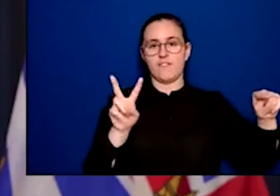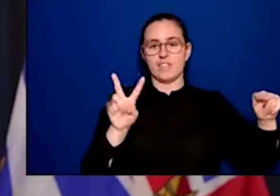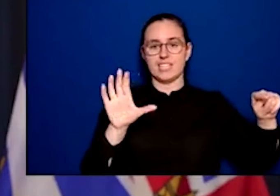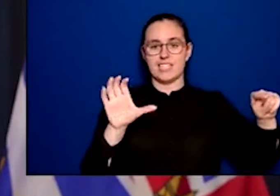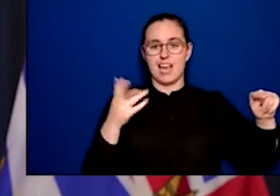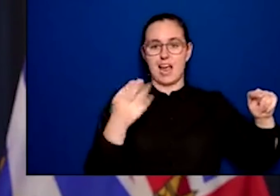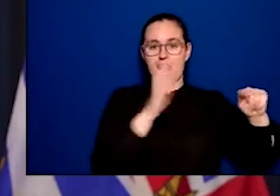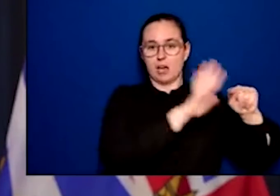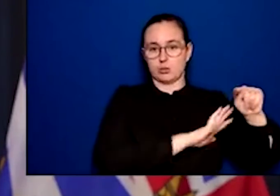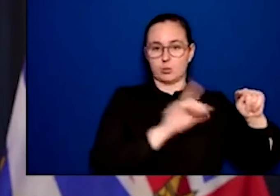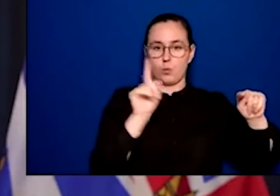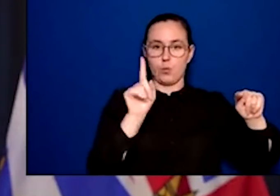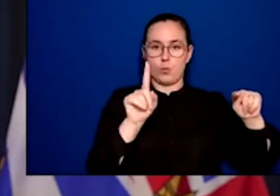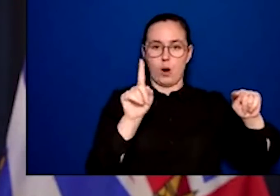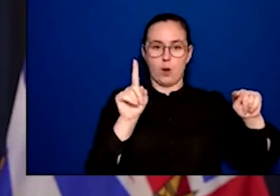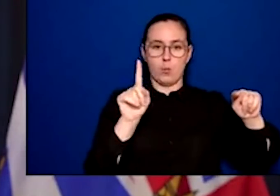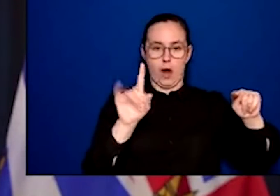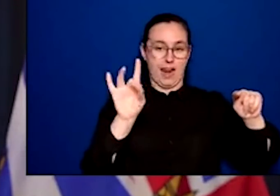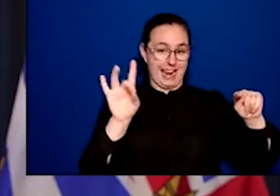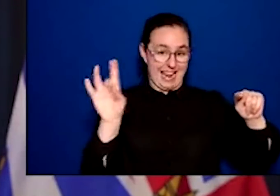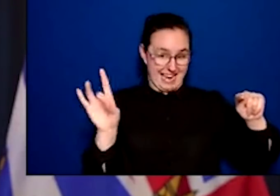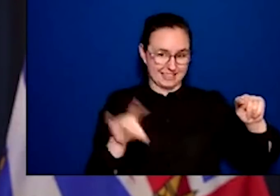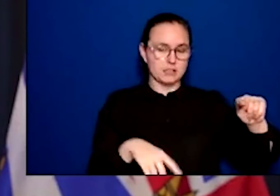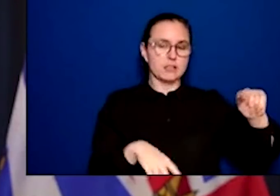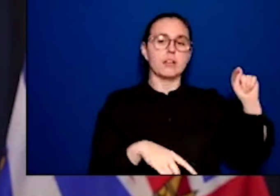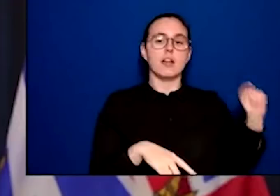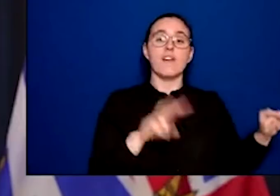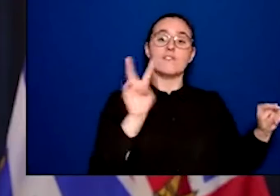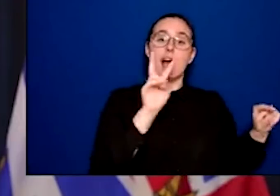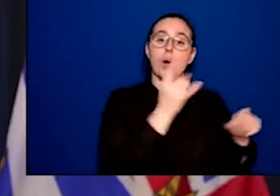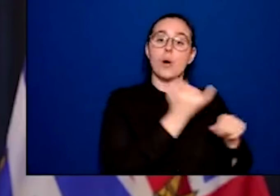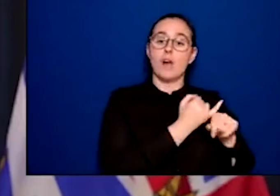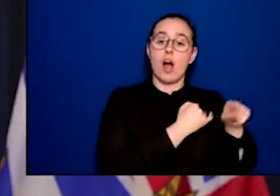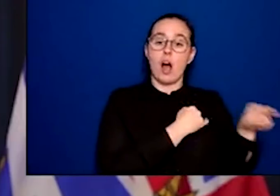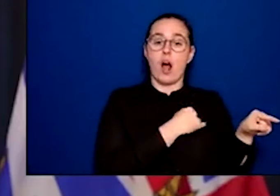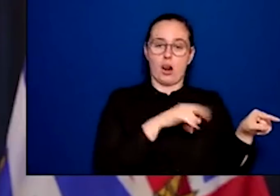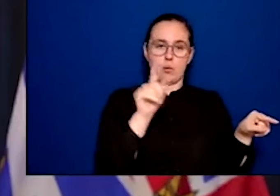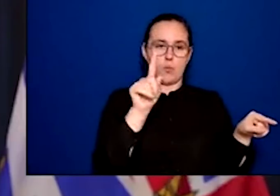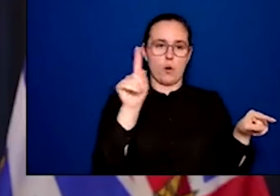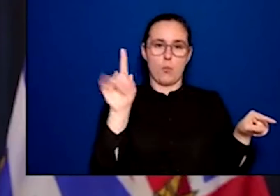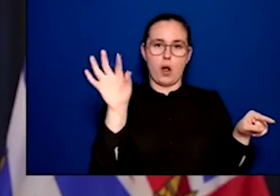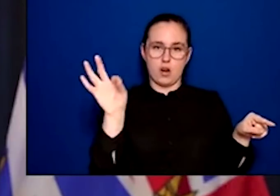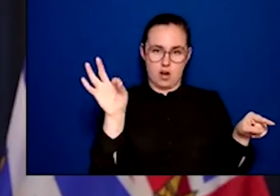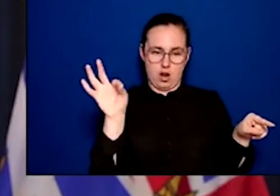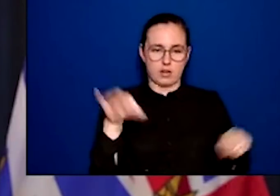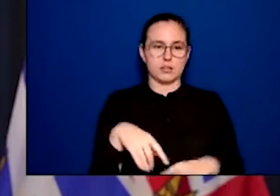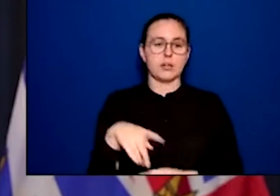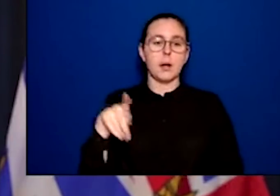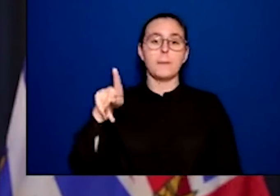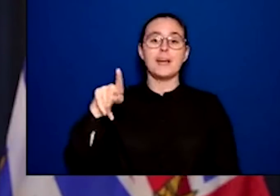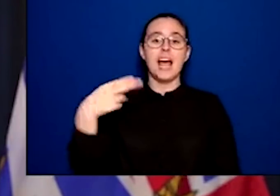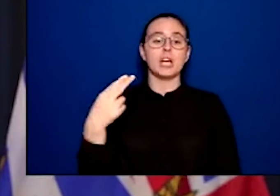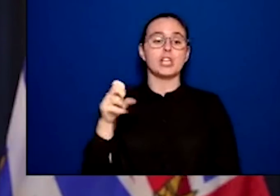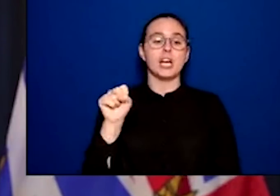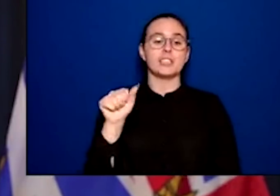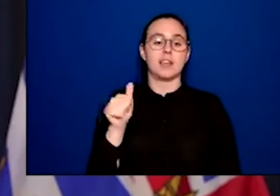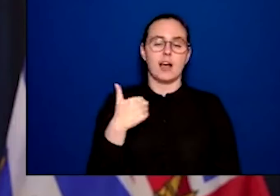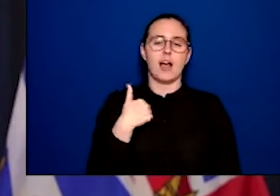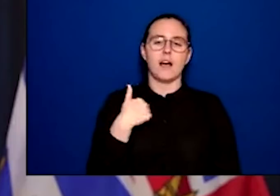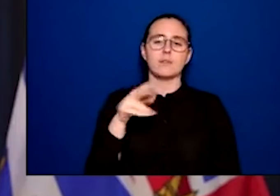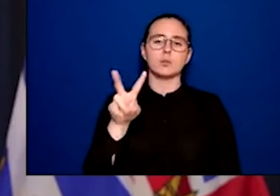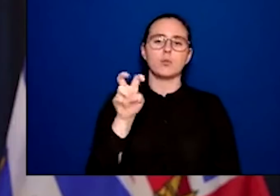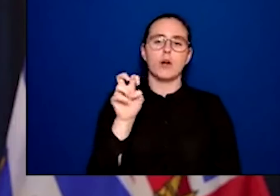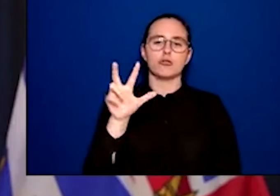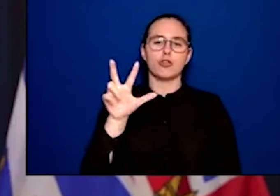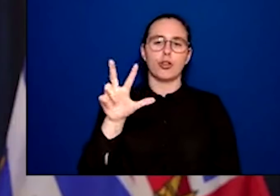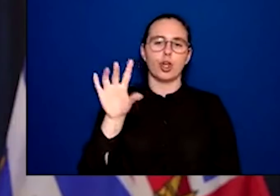Health, and 238 in the Provincial Health Services Authority. Each of these health authorities continues to add